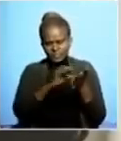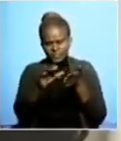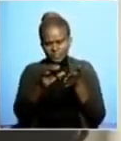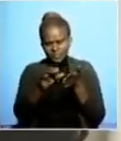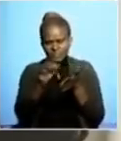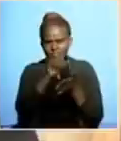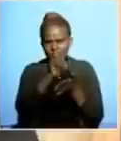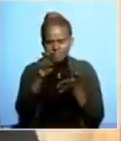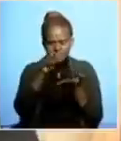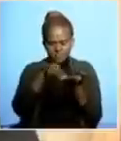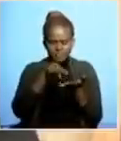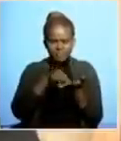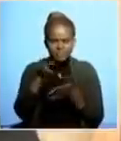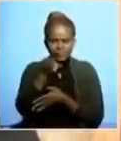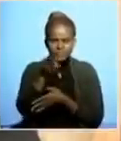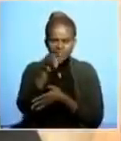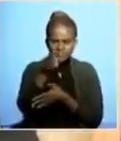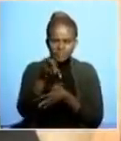$100 million contract,